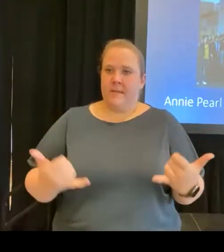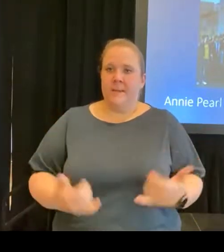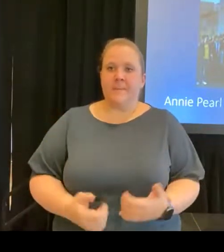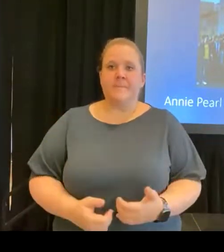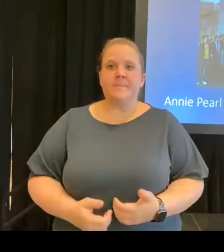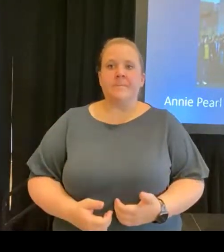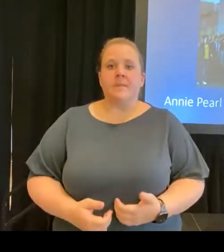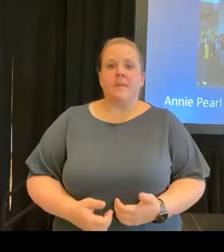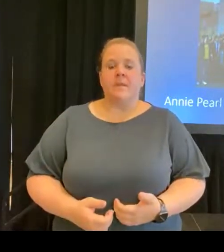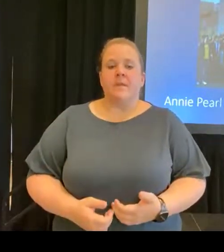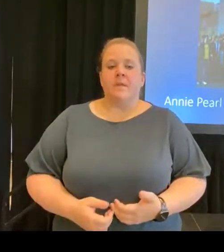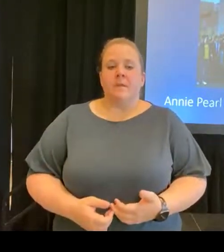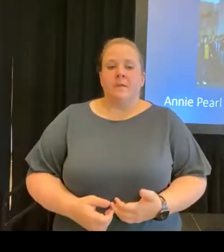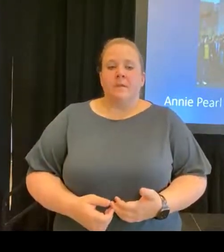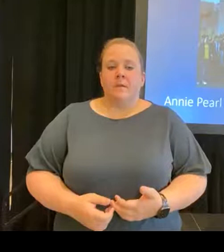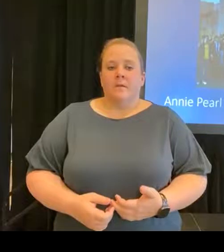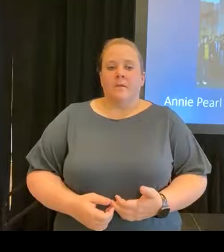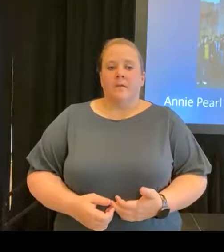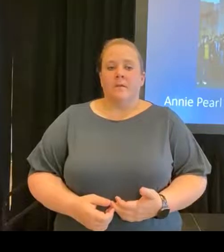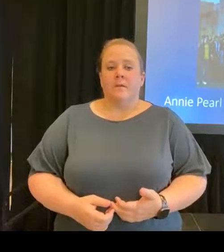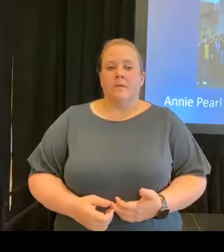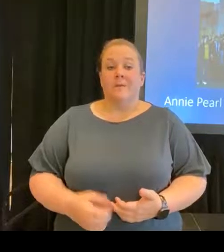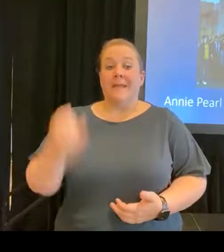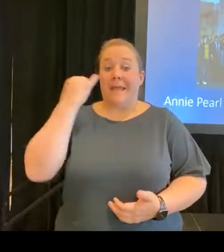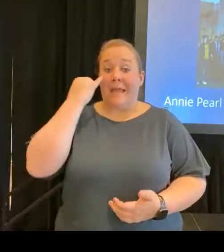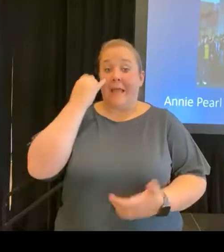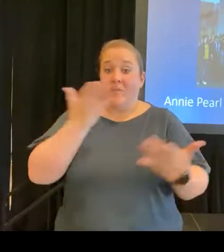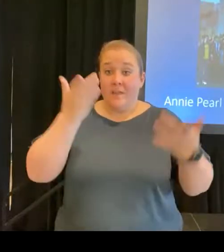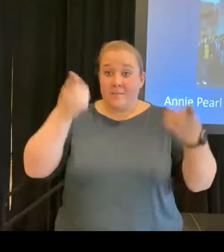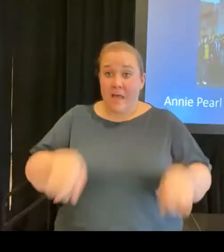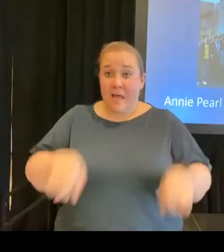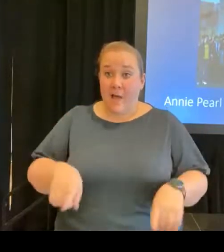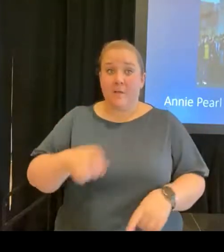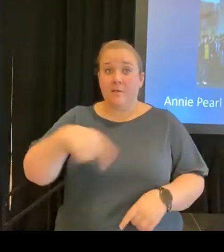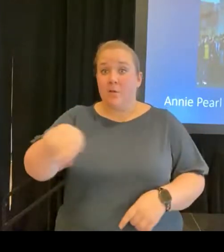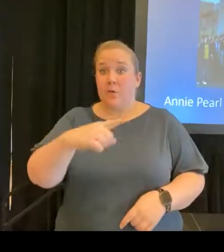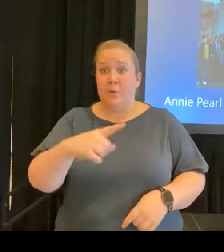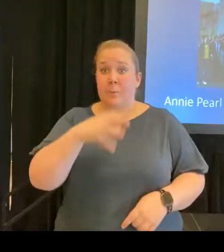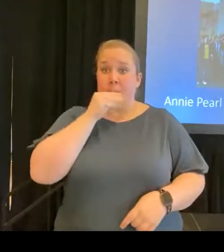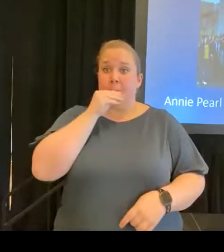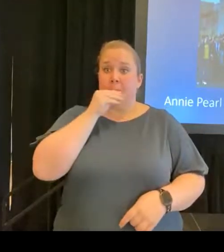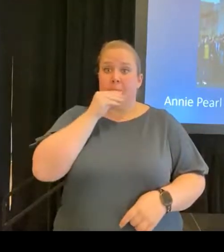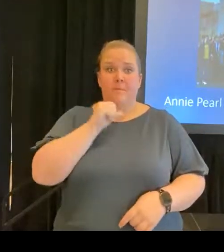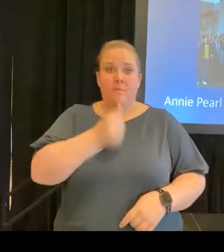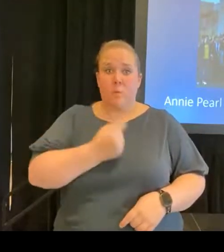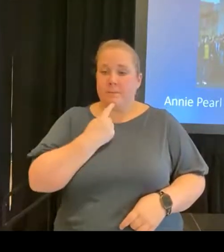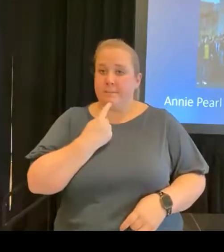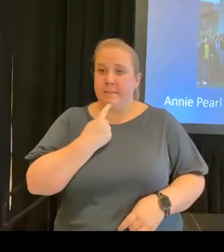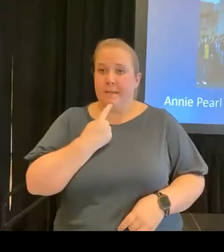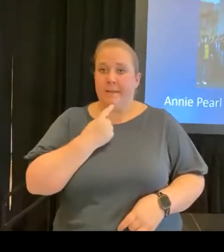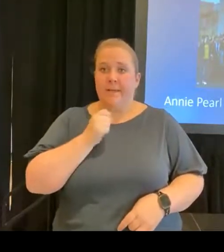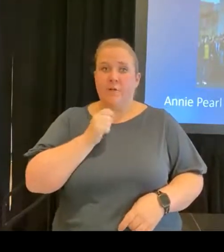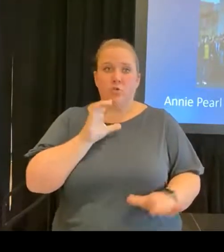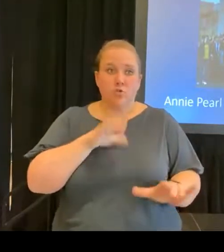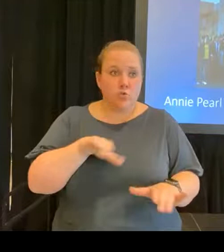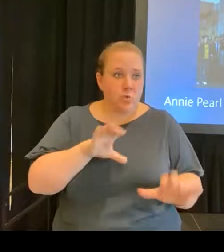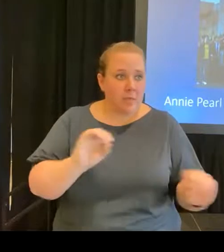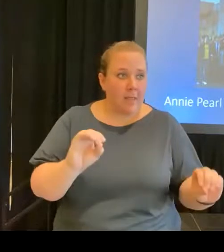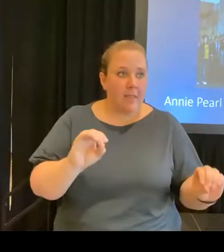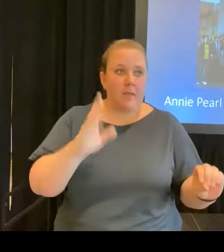I find out if things are happening and you don't say nothing, and you don't do nothing, it will continue to